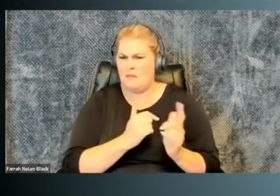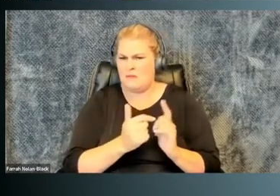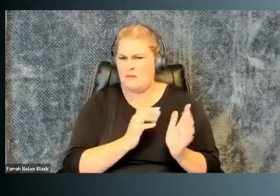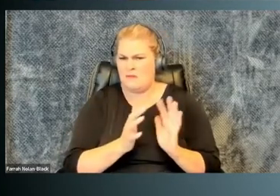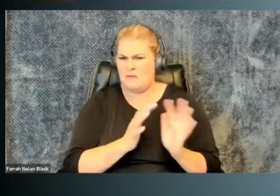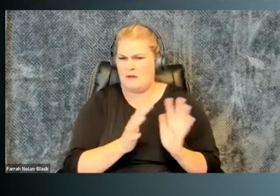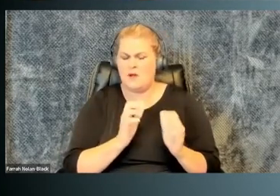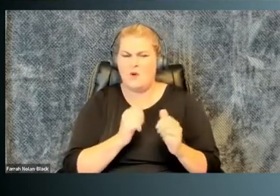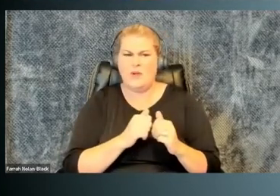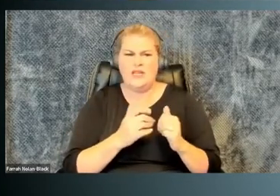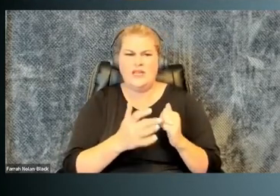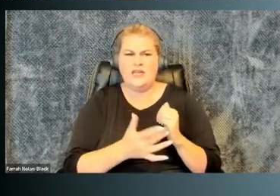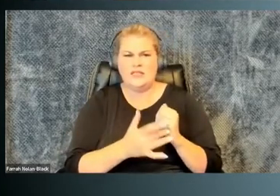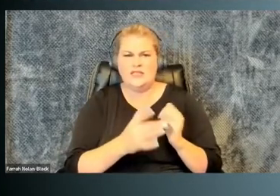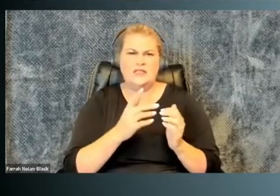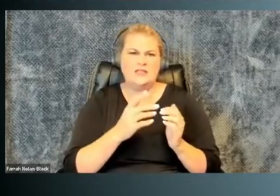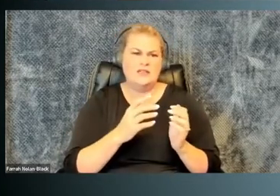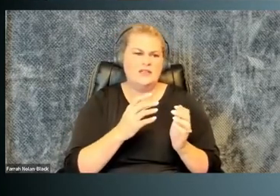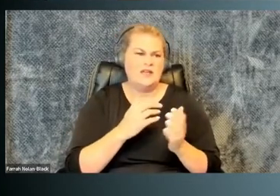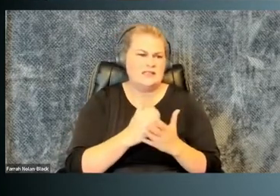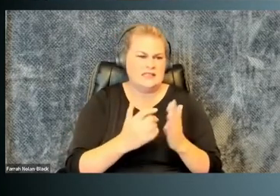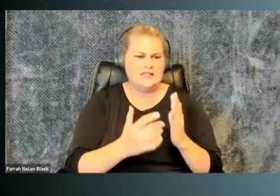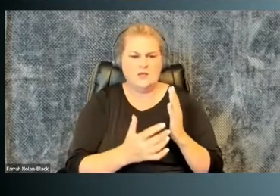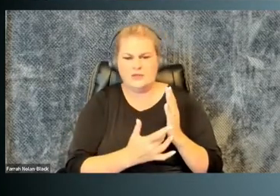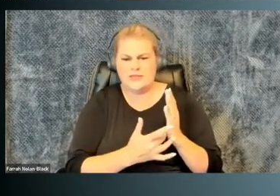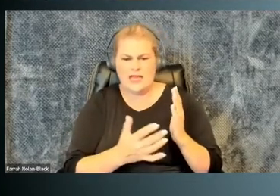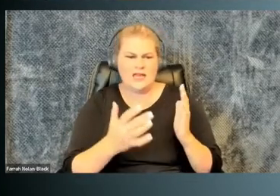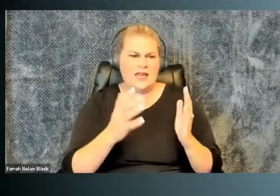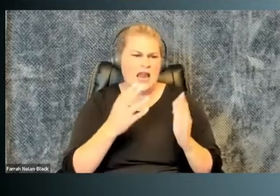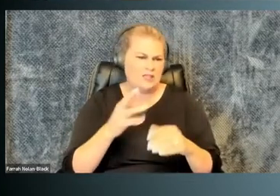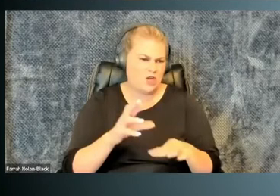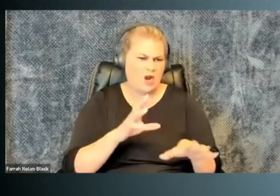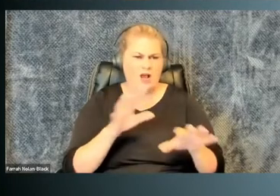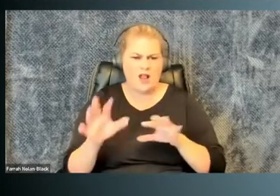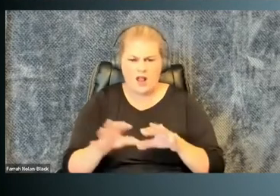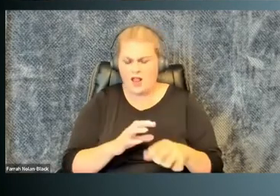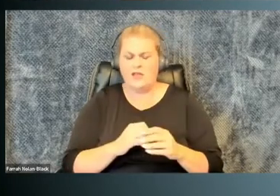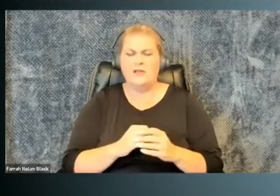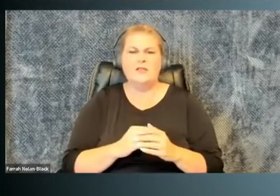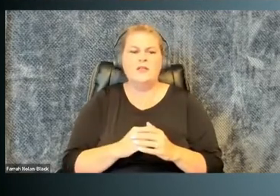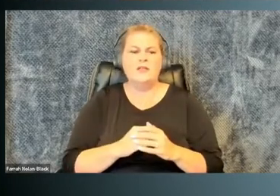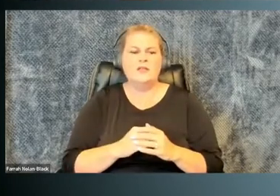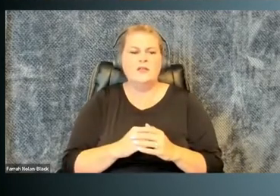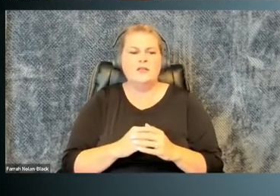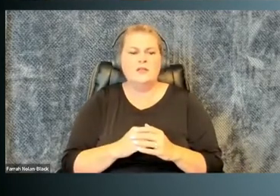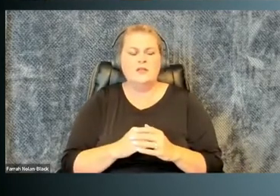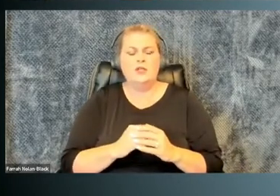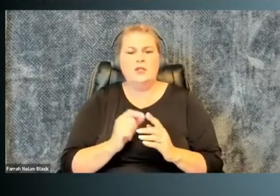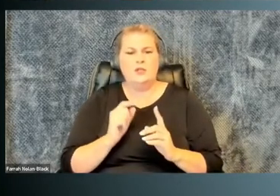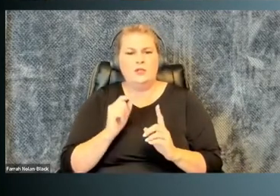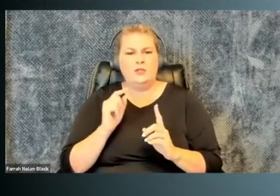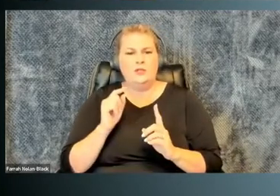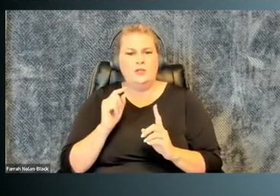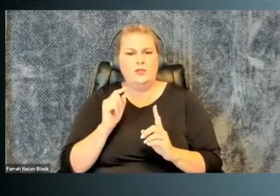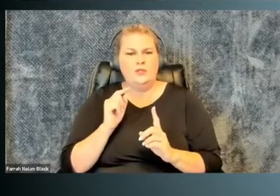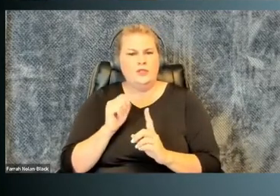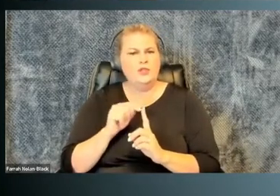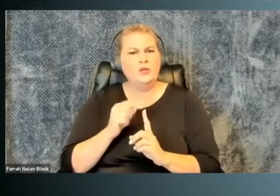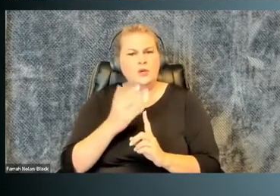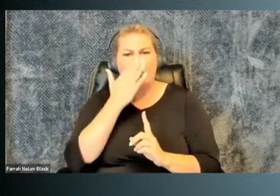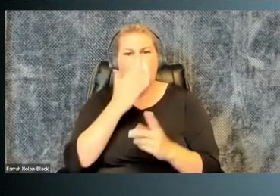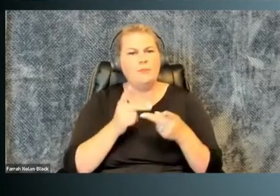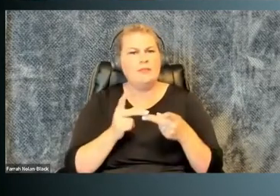we